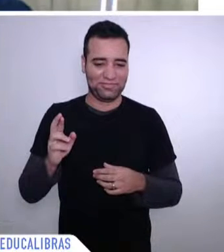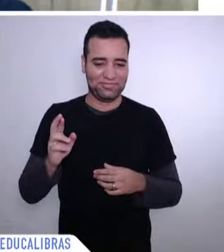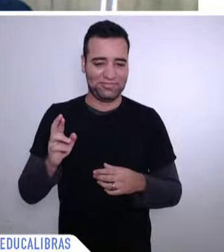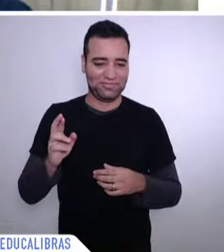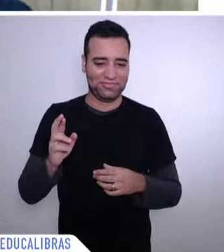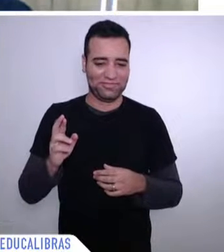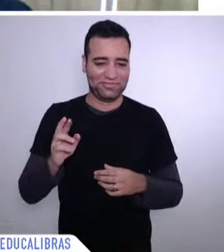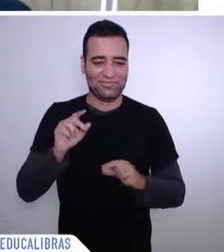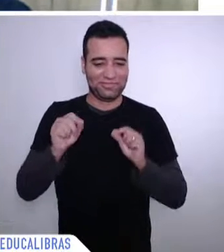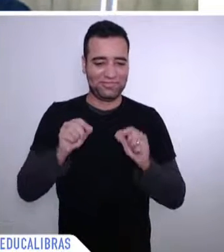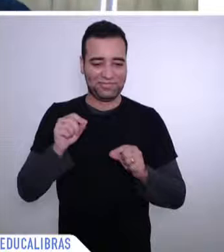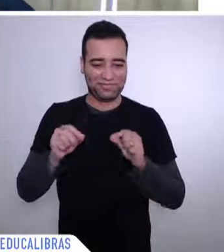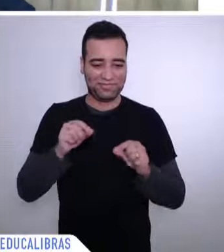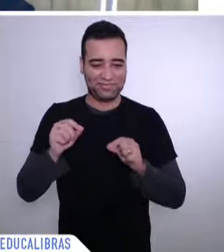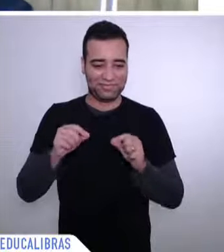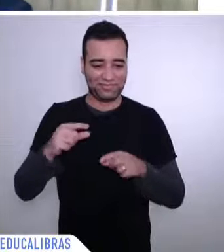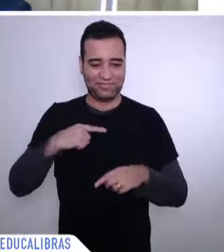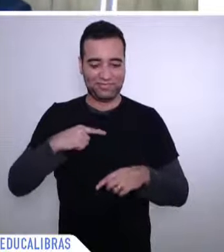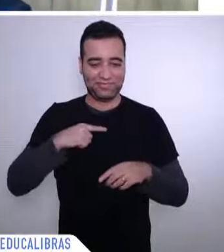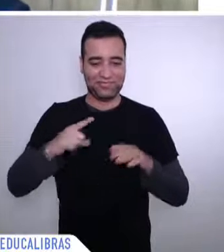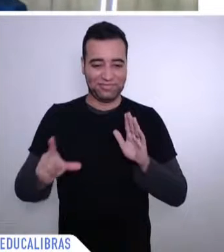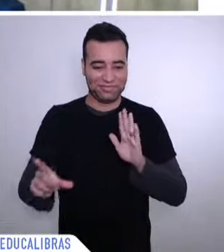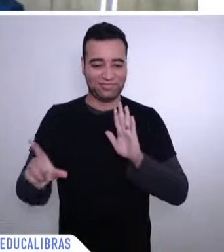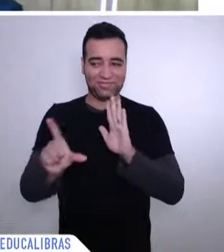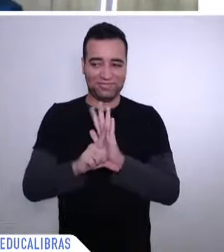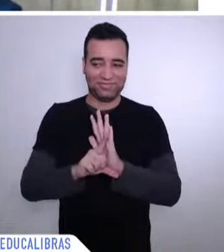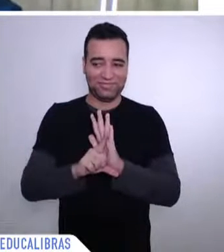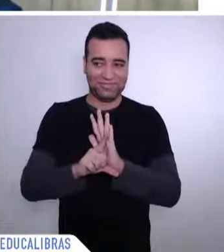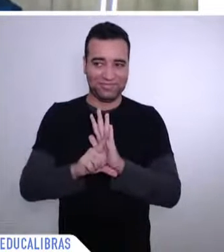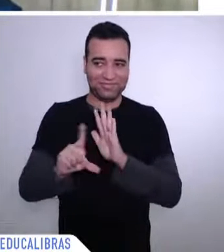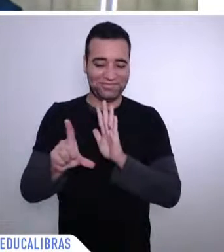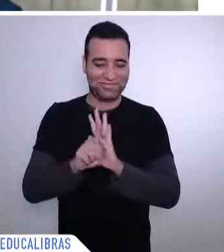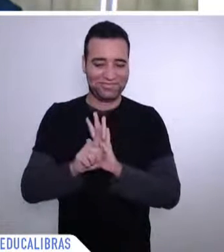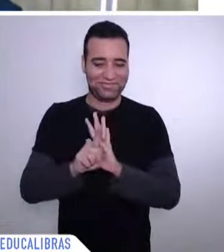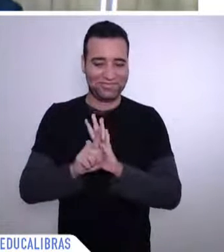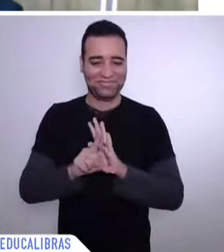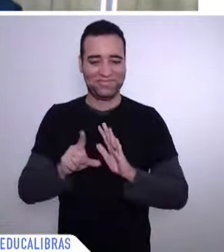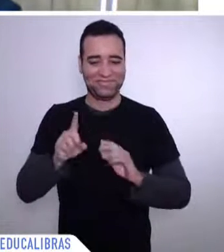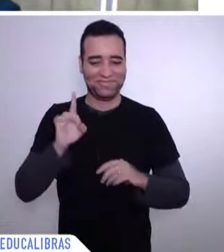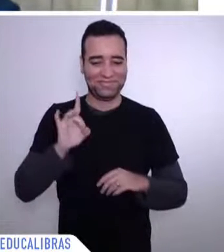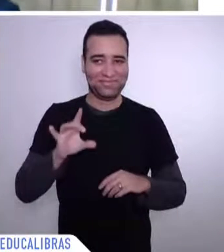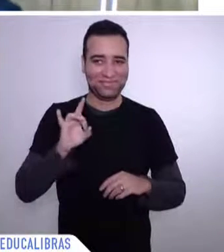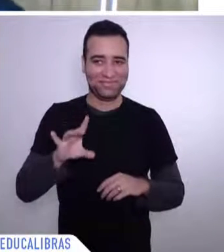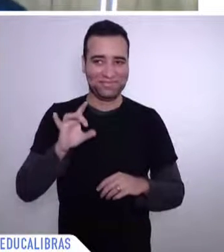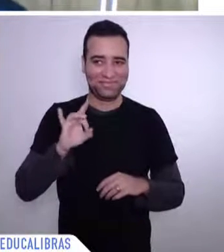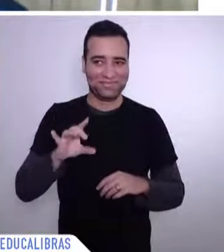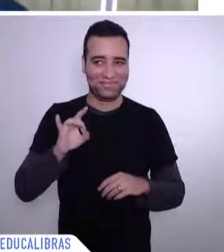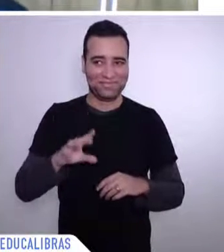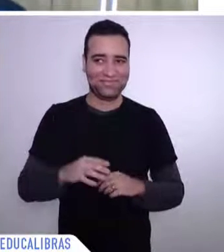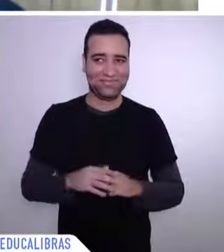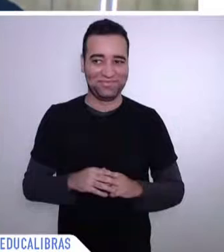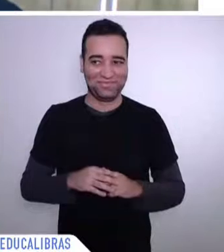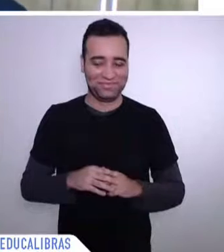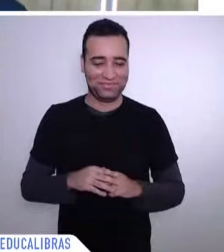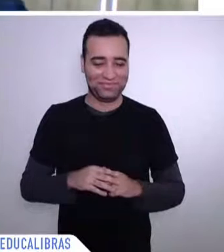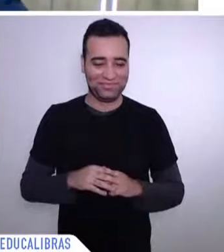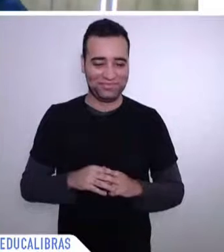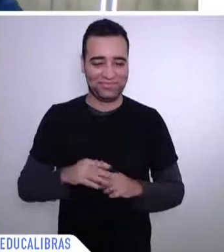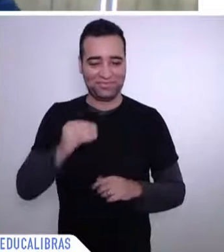readjustment during the term with Lula as president. There was a law that